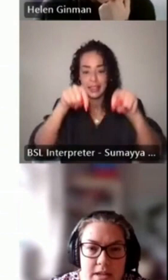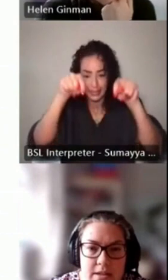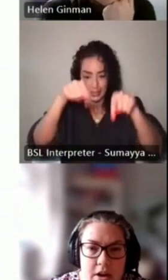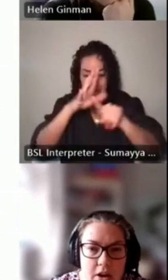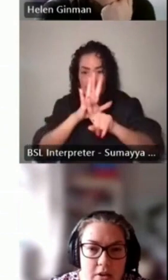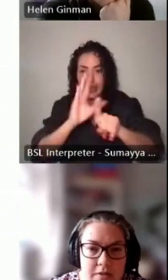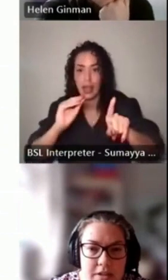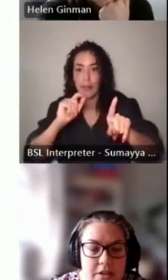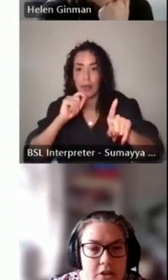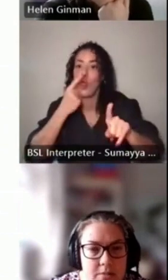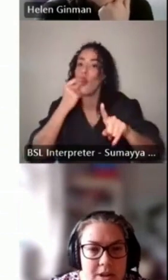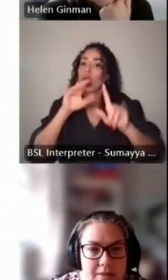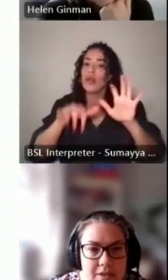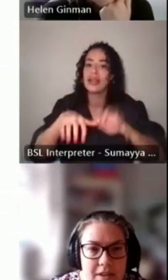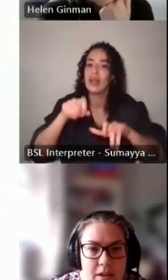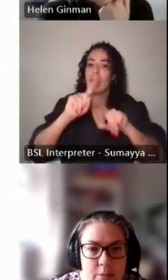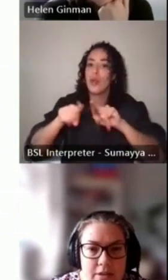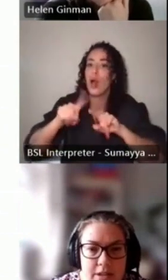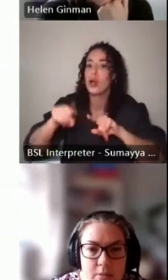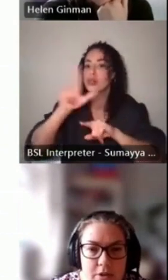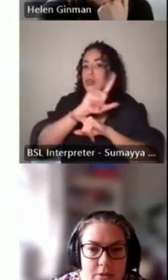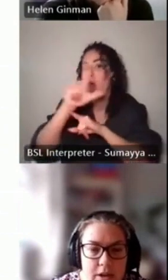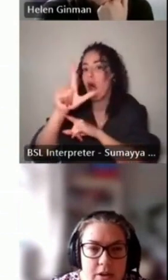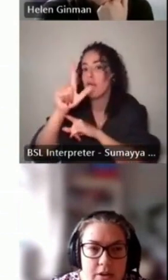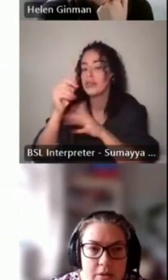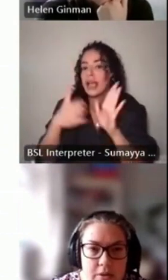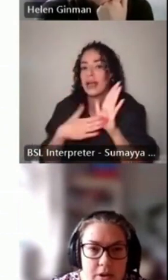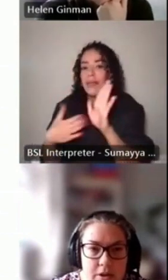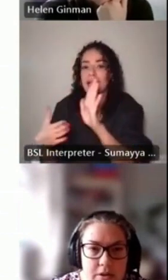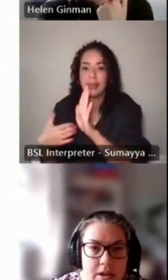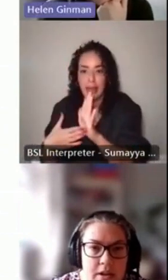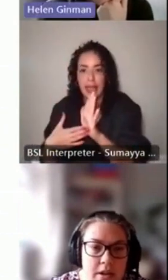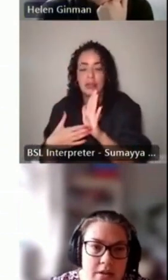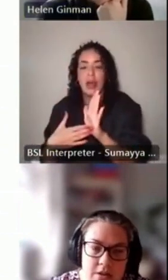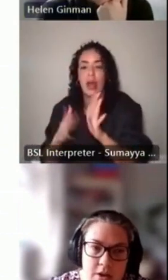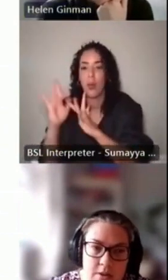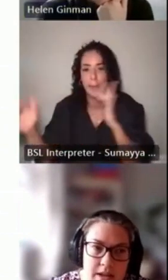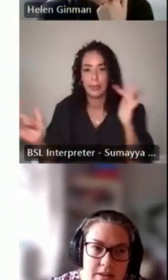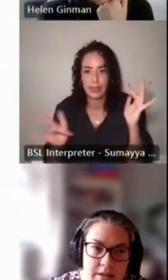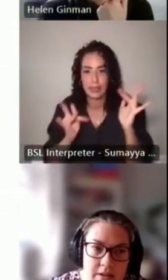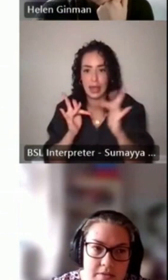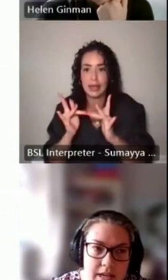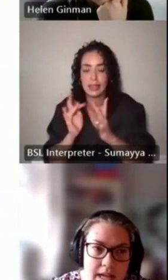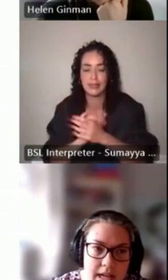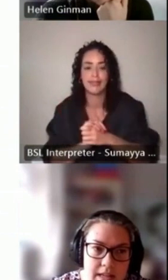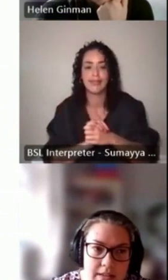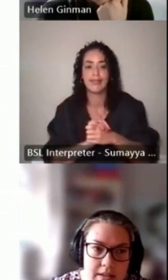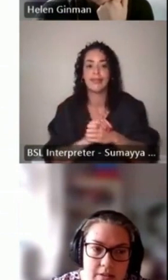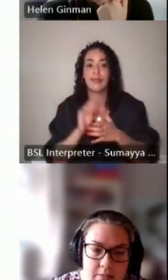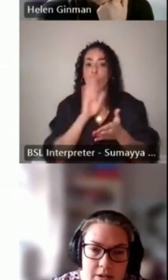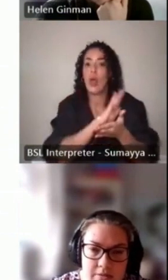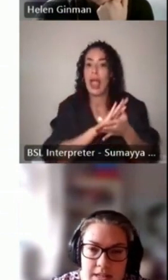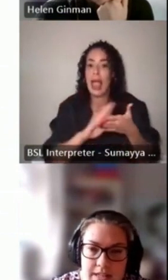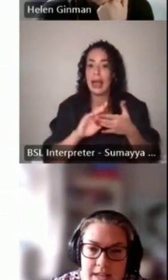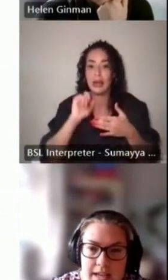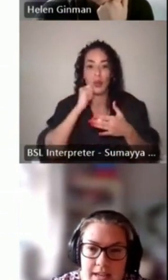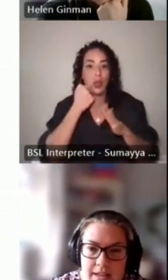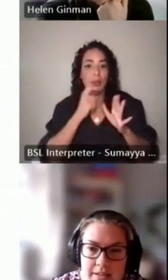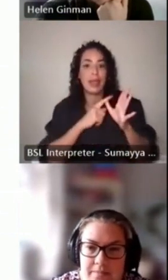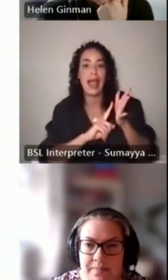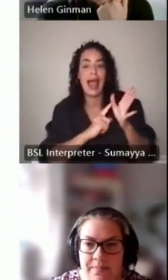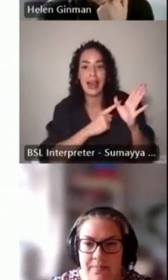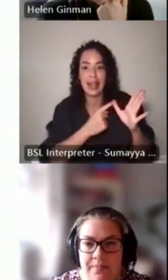in the Mentimeter after. So just be having a think about it whilst we're going through. So Helen's going to read Alex and I'm going to